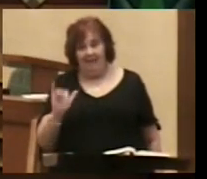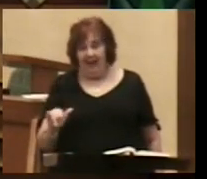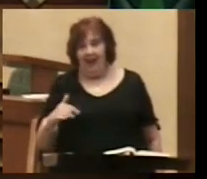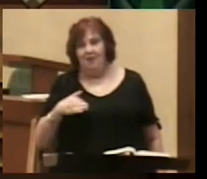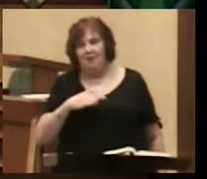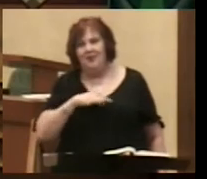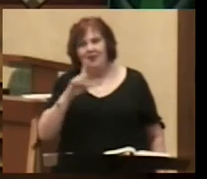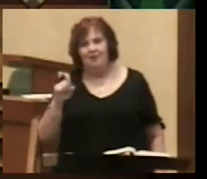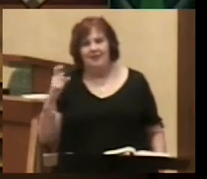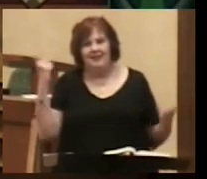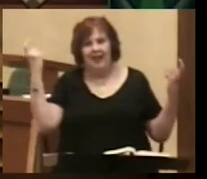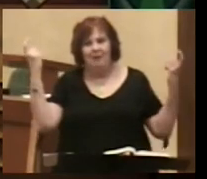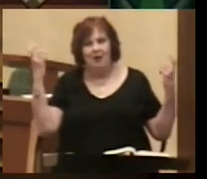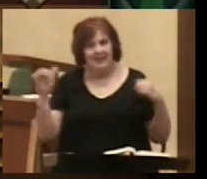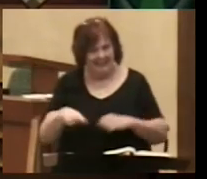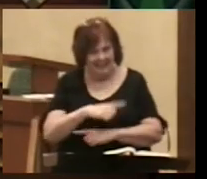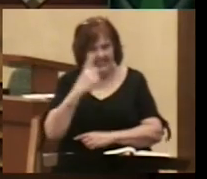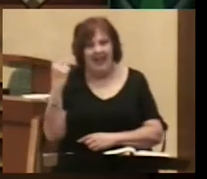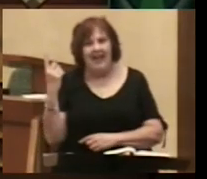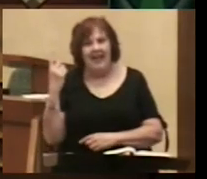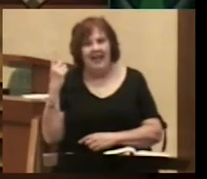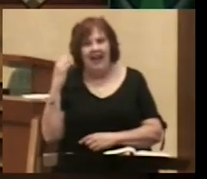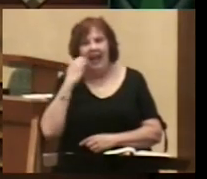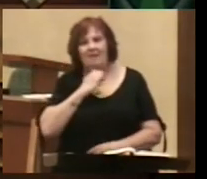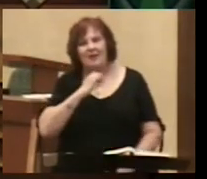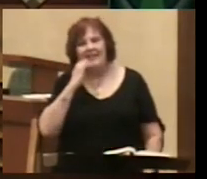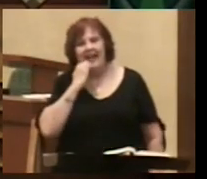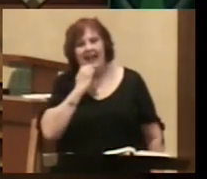celebrate today and every